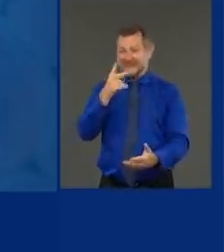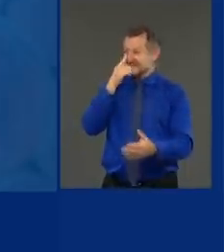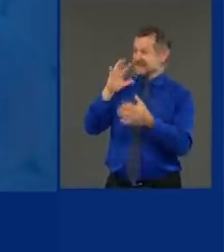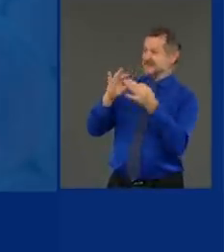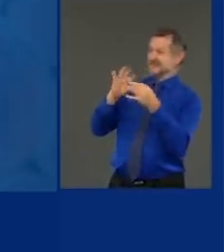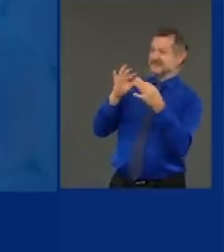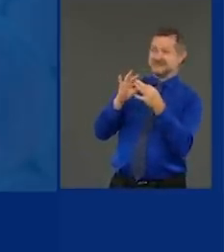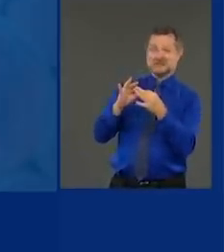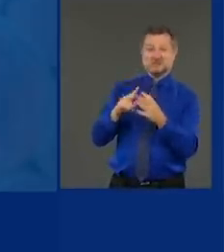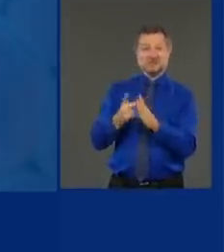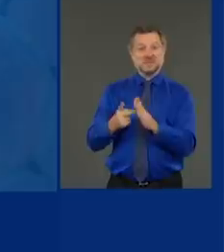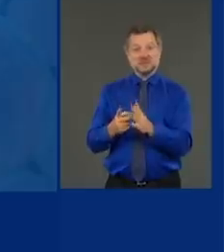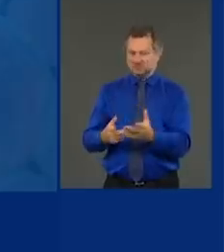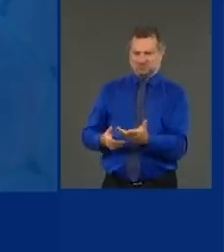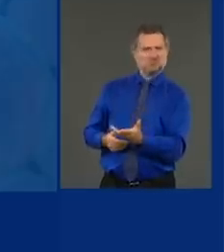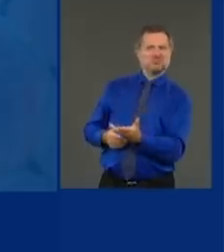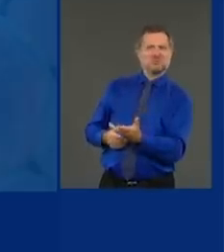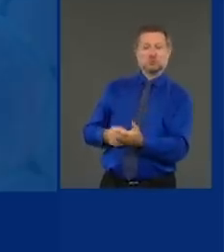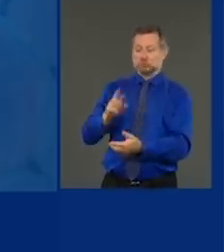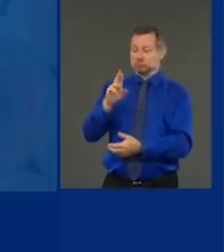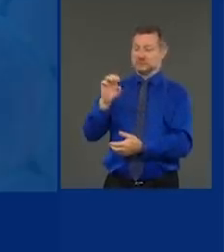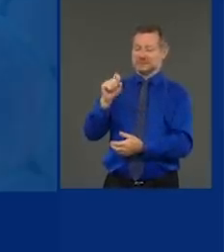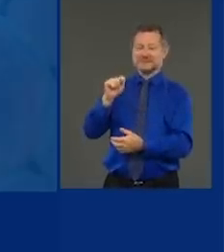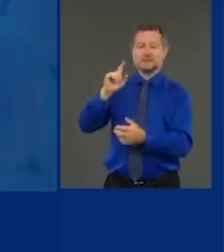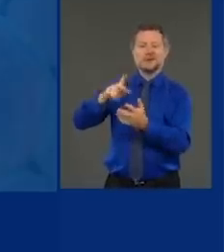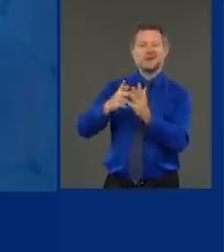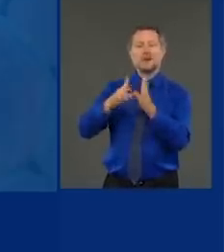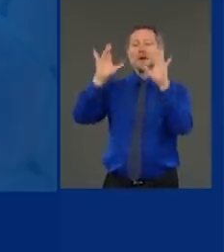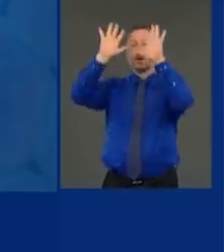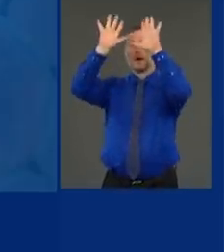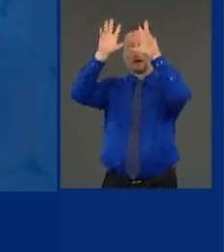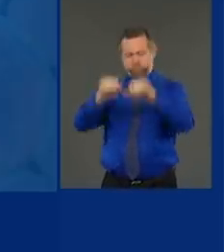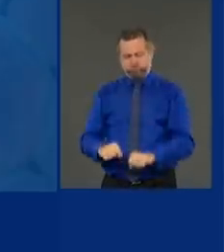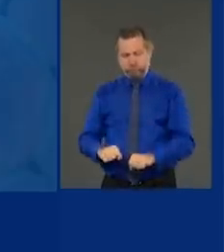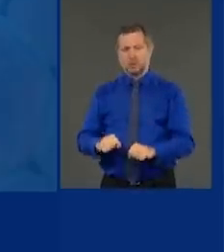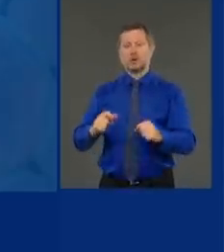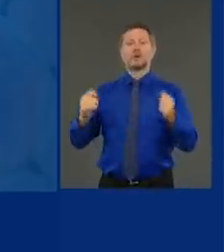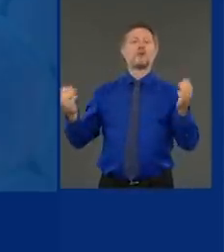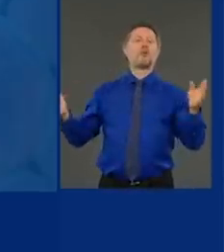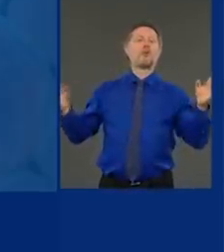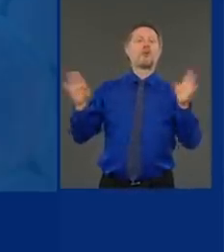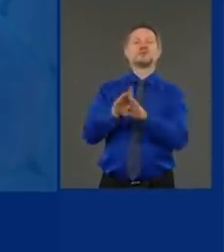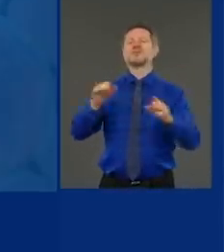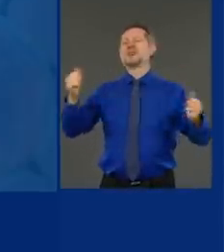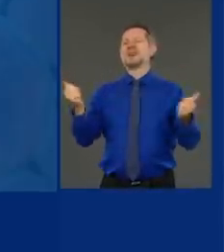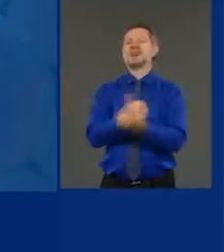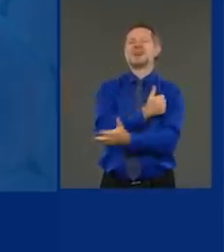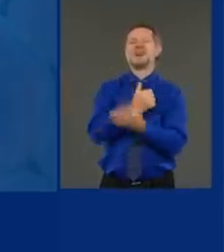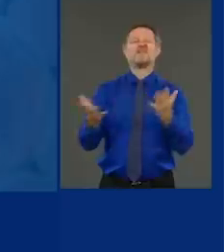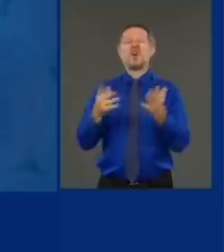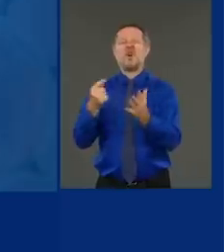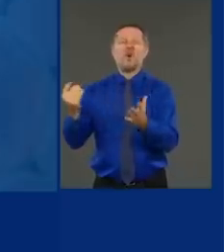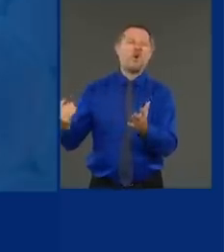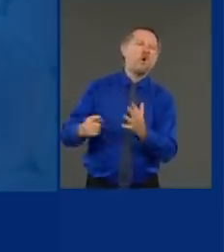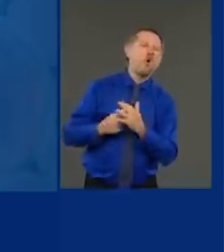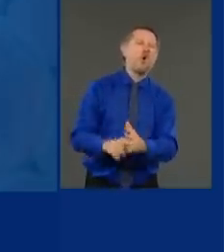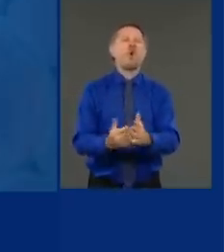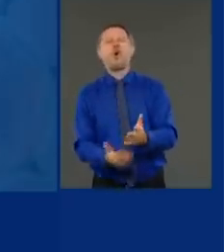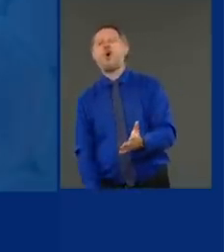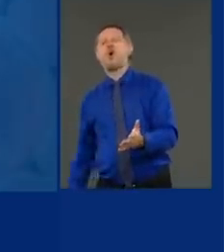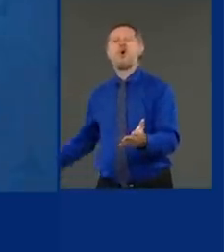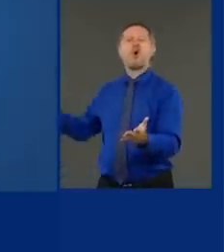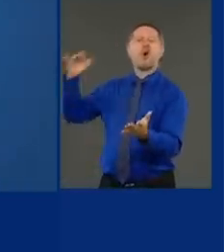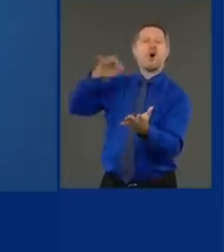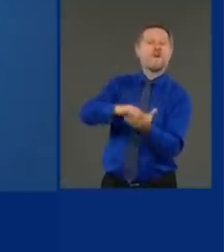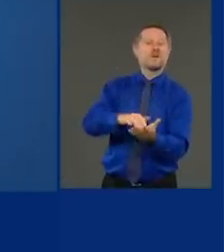Hit the reset button. Just close all the states and start over. Look, you want to start